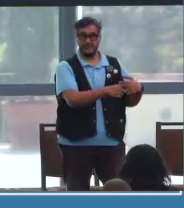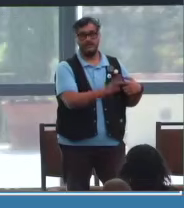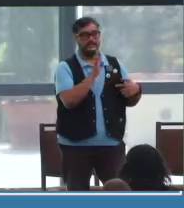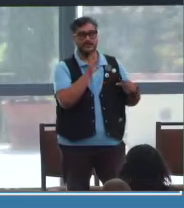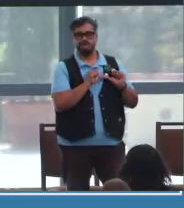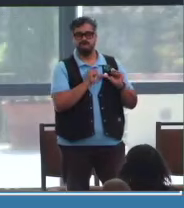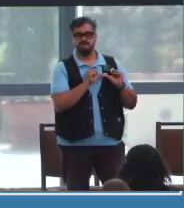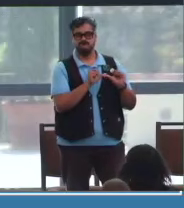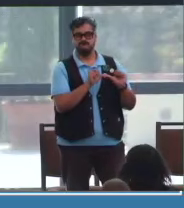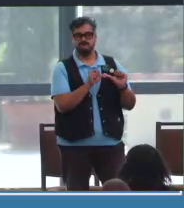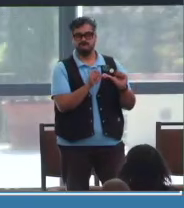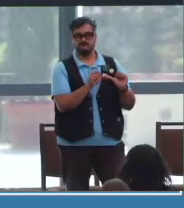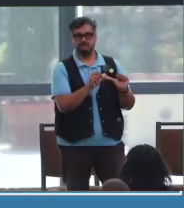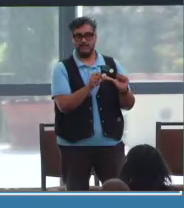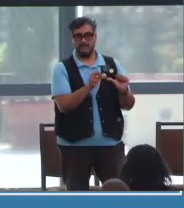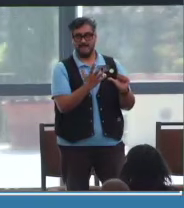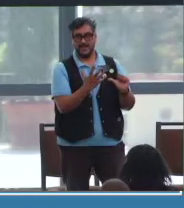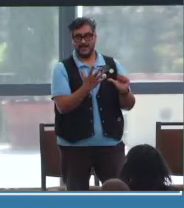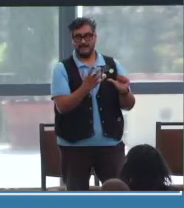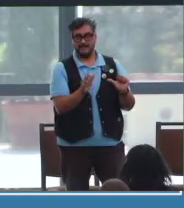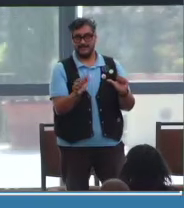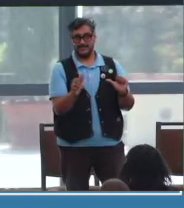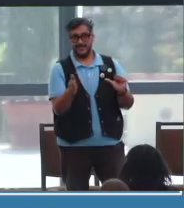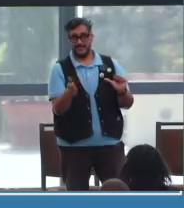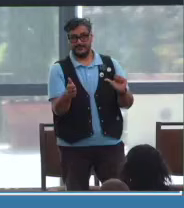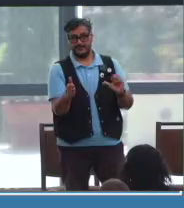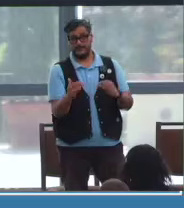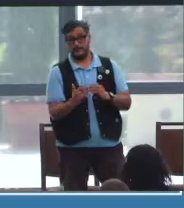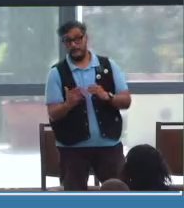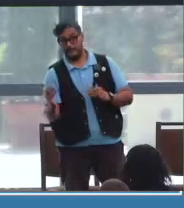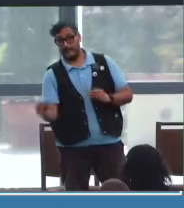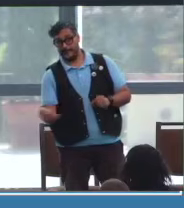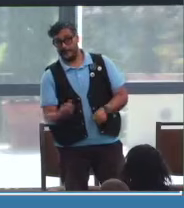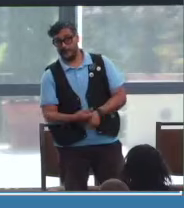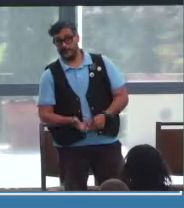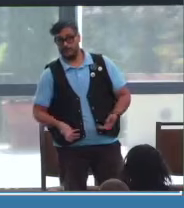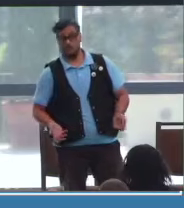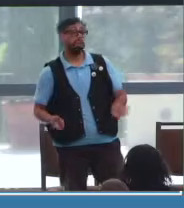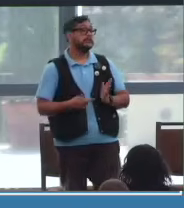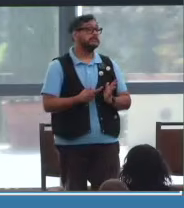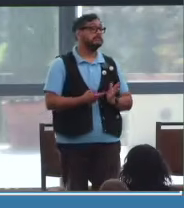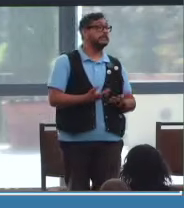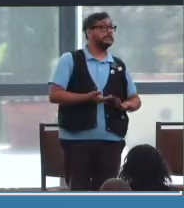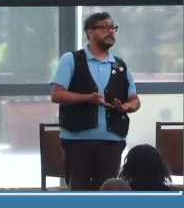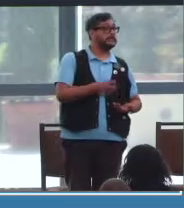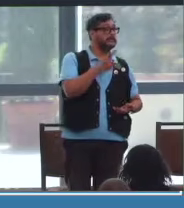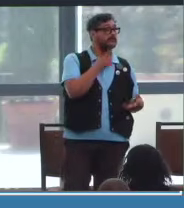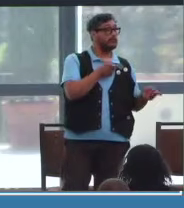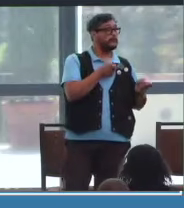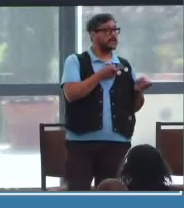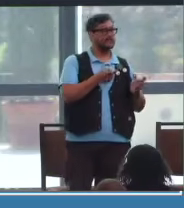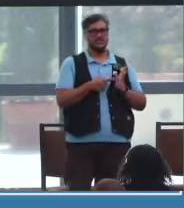symptoms that keep going for 5 years, 10 years, or even beyond. So, sometimes they are easy to manage and sometimes they're a little bit